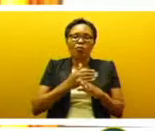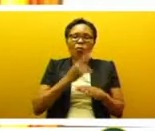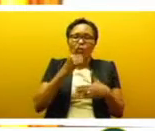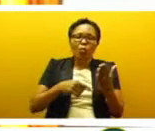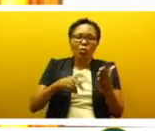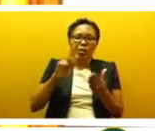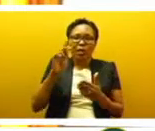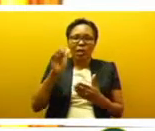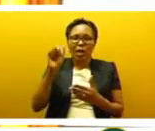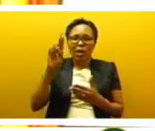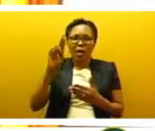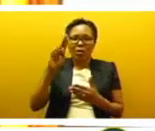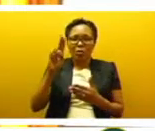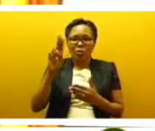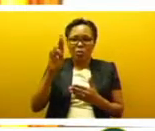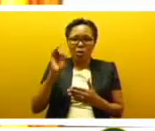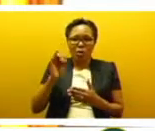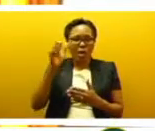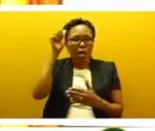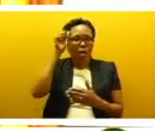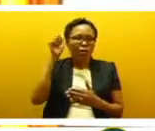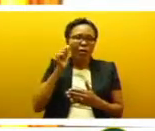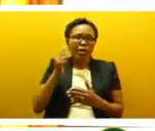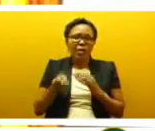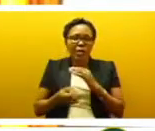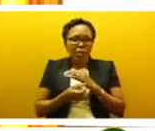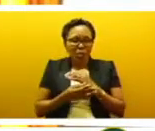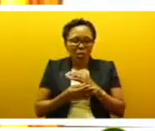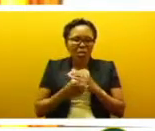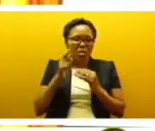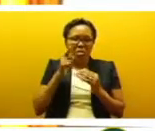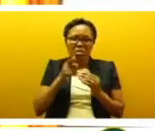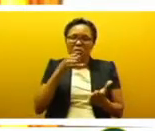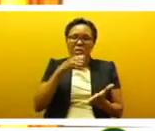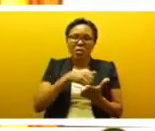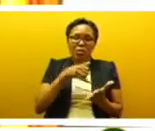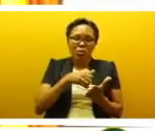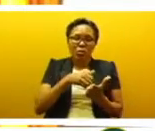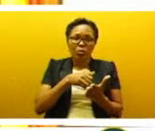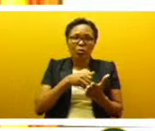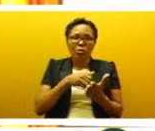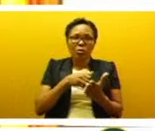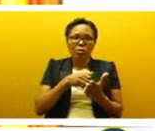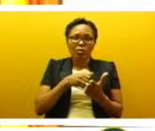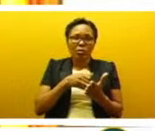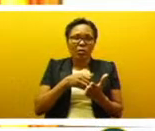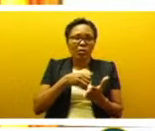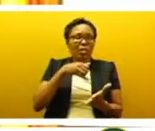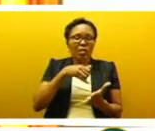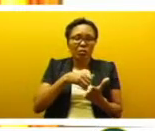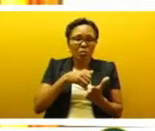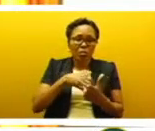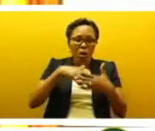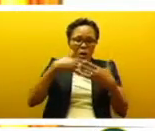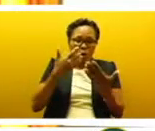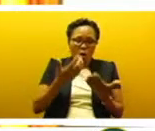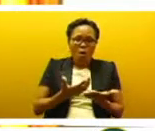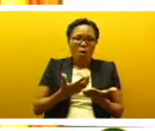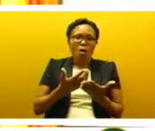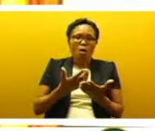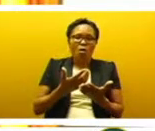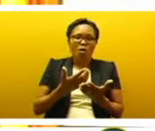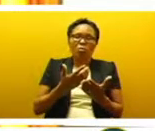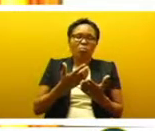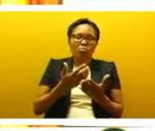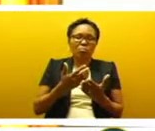senior counsel, does not include and expressly excludes the staff of the